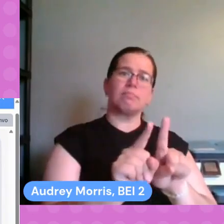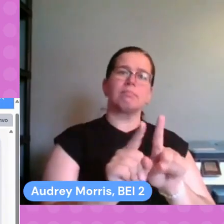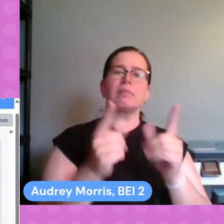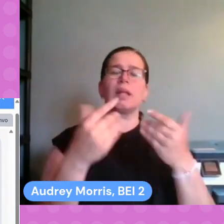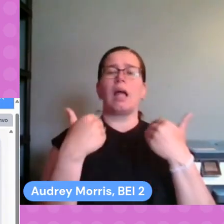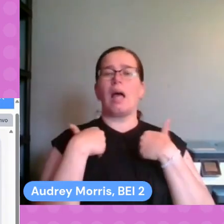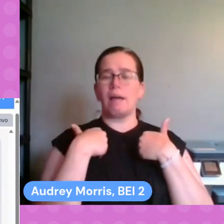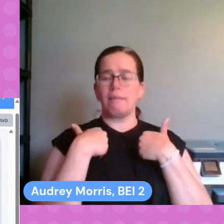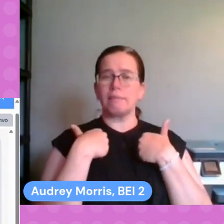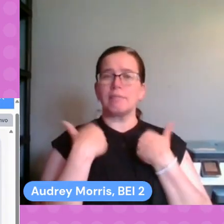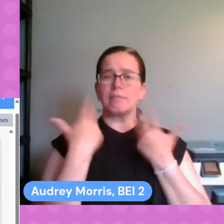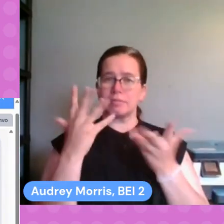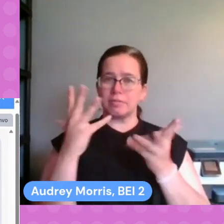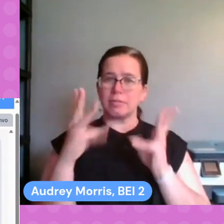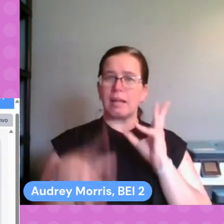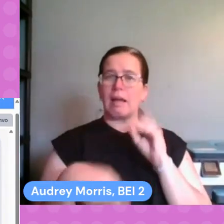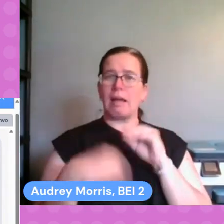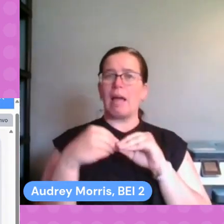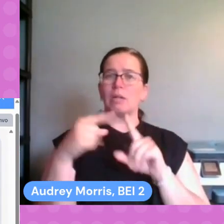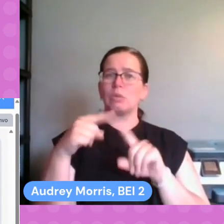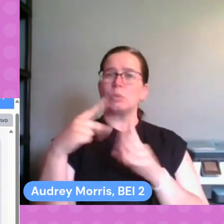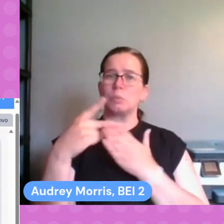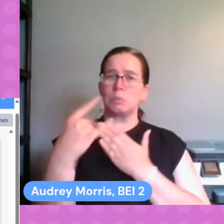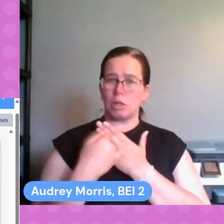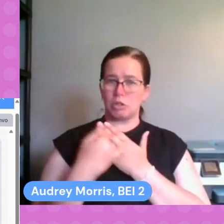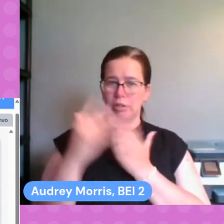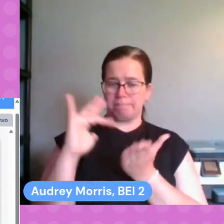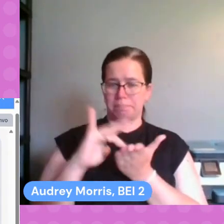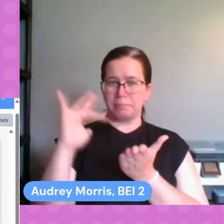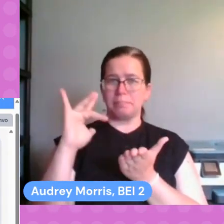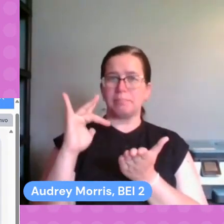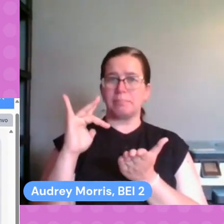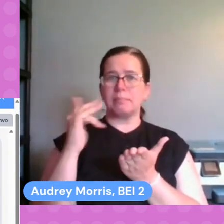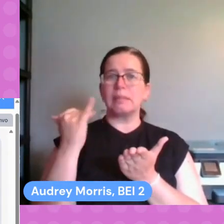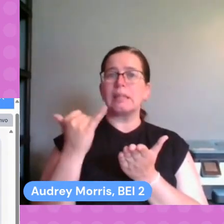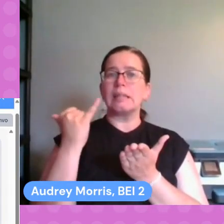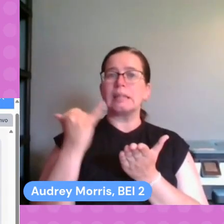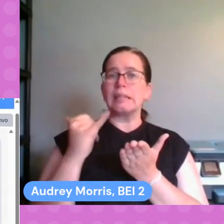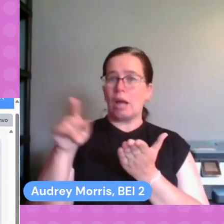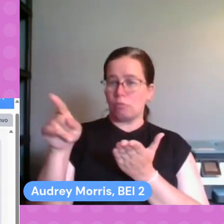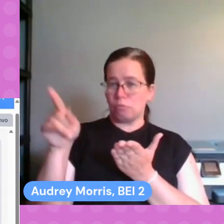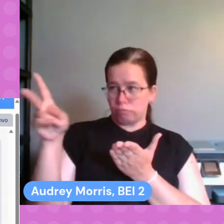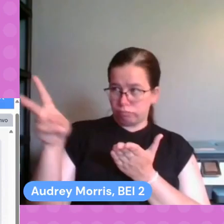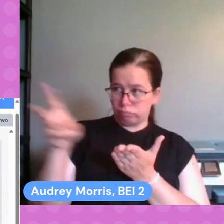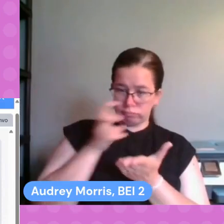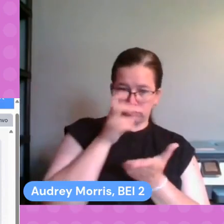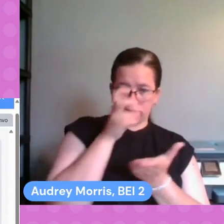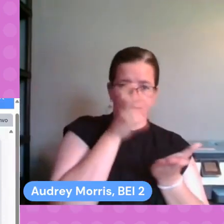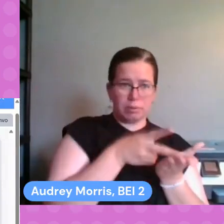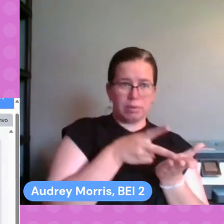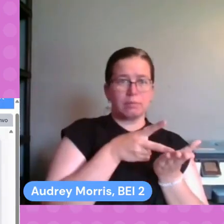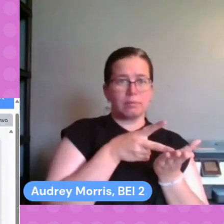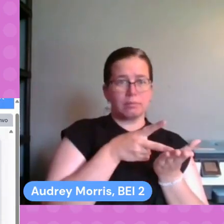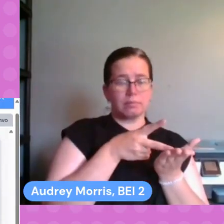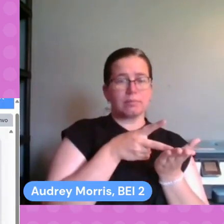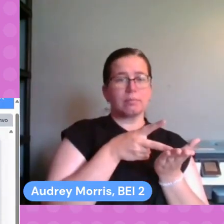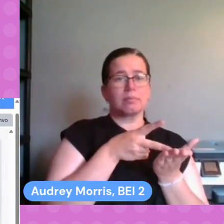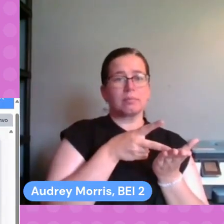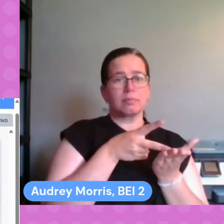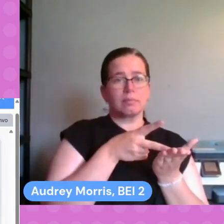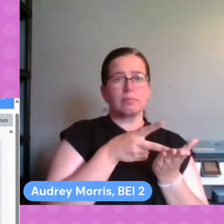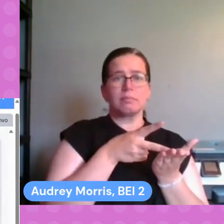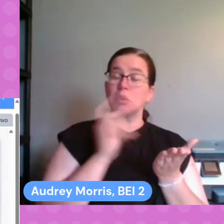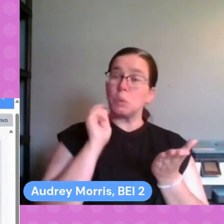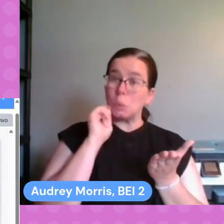look at that. I've got an add to project button. I'll press that. And now it takes that sprite from that other project and puts it in here. Super